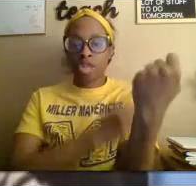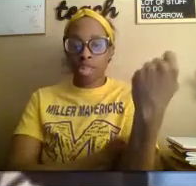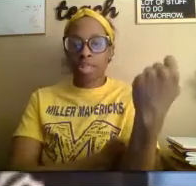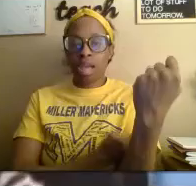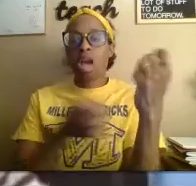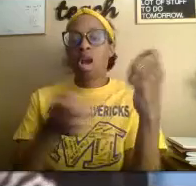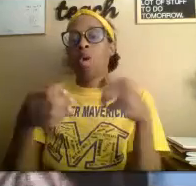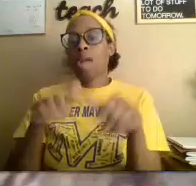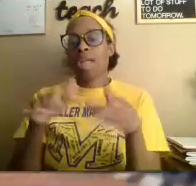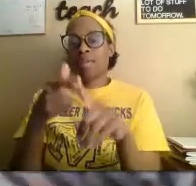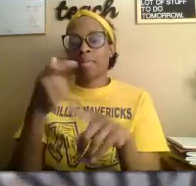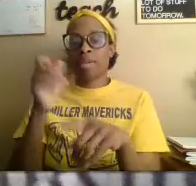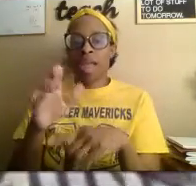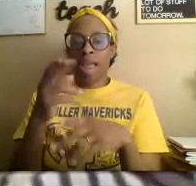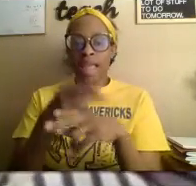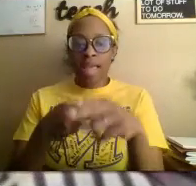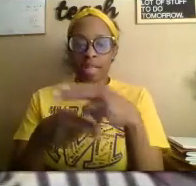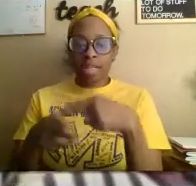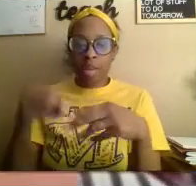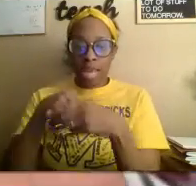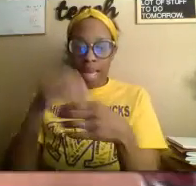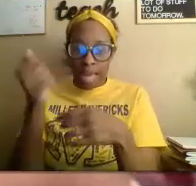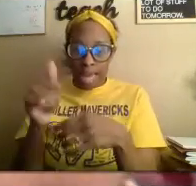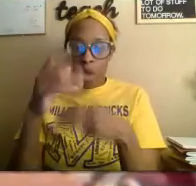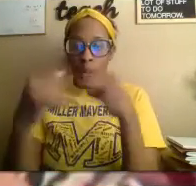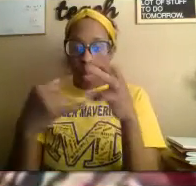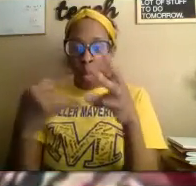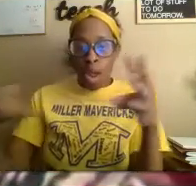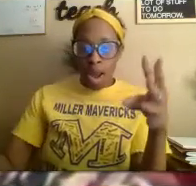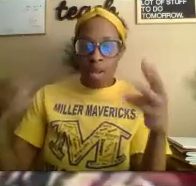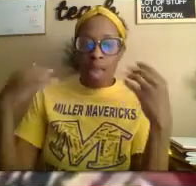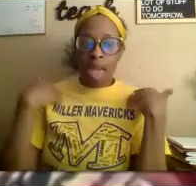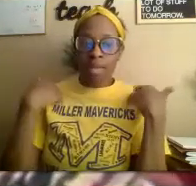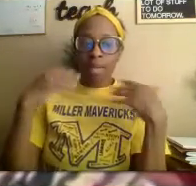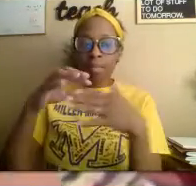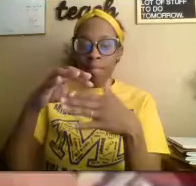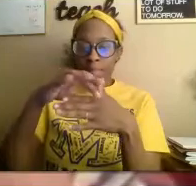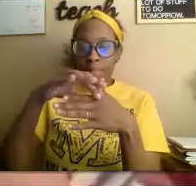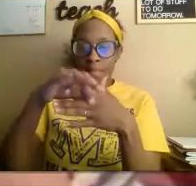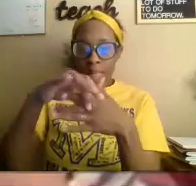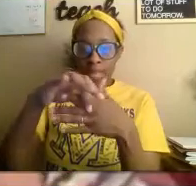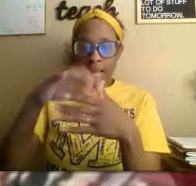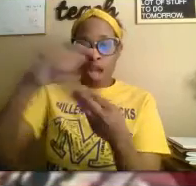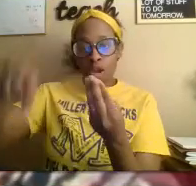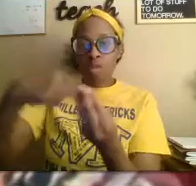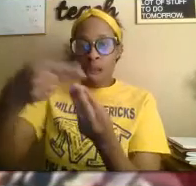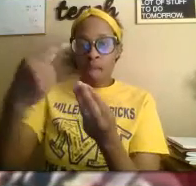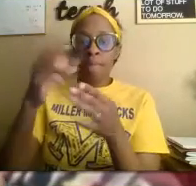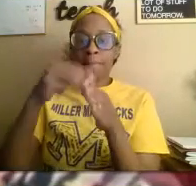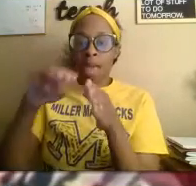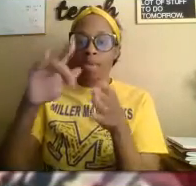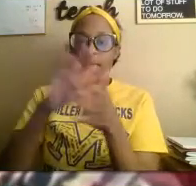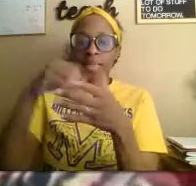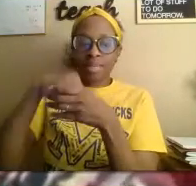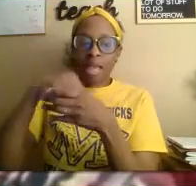So that's why in any type of wire, you've got plastic around the metal that's